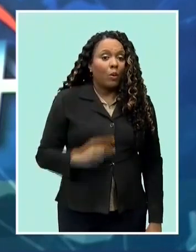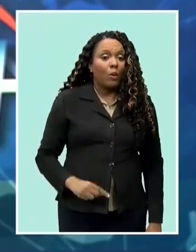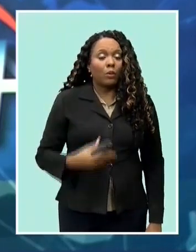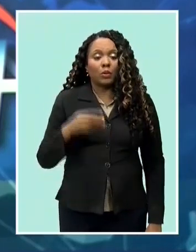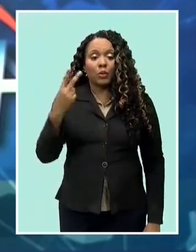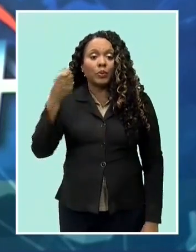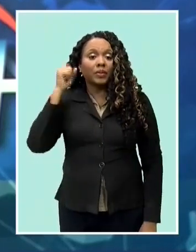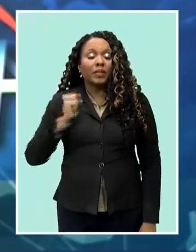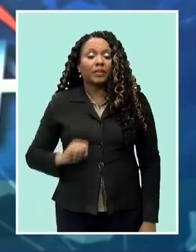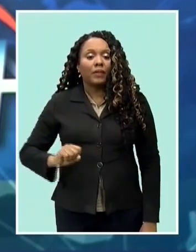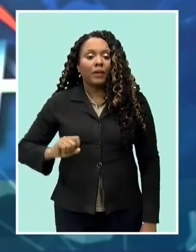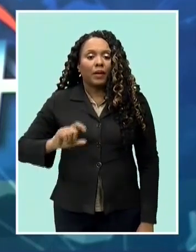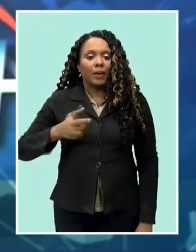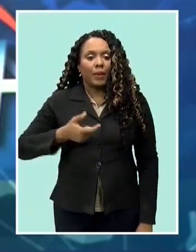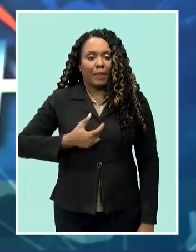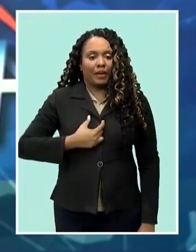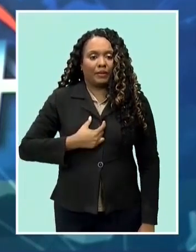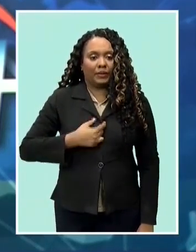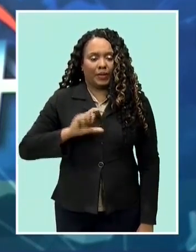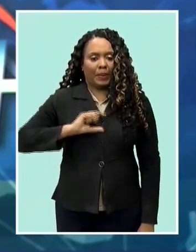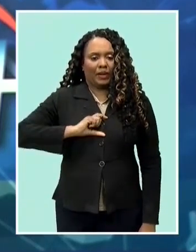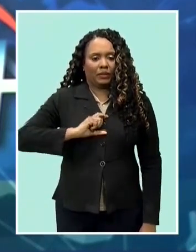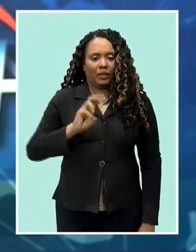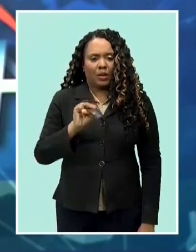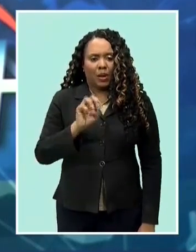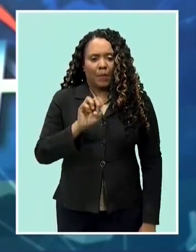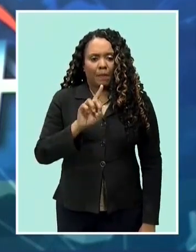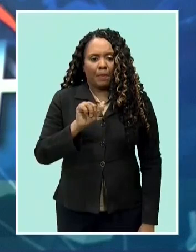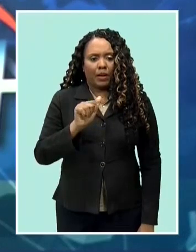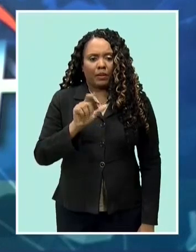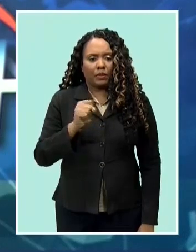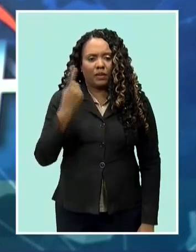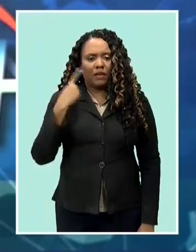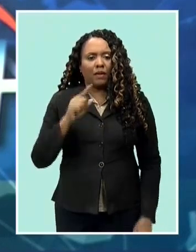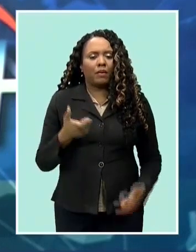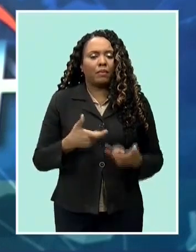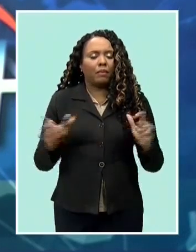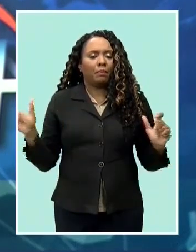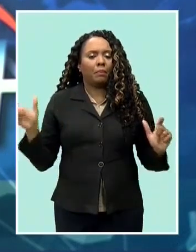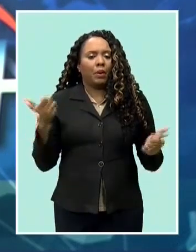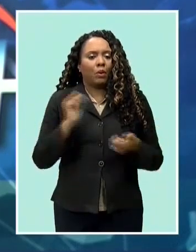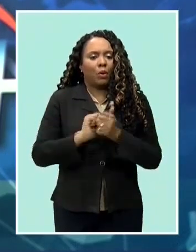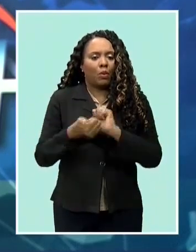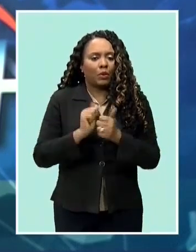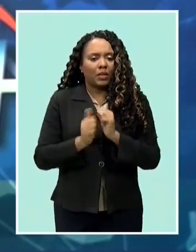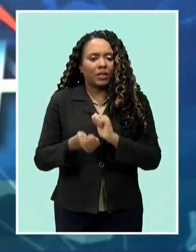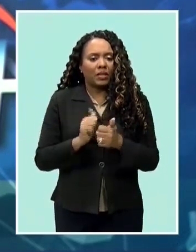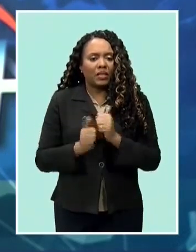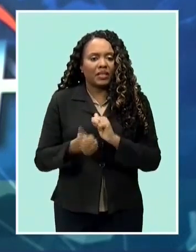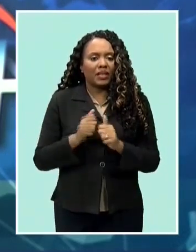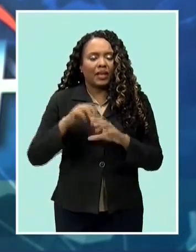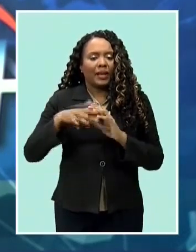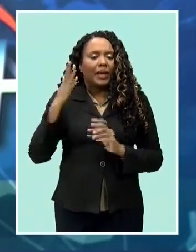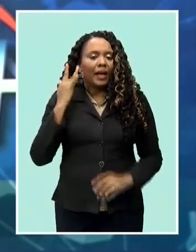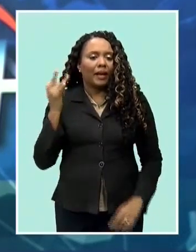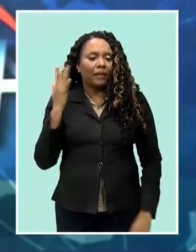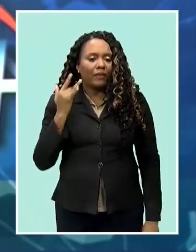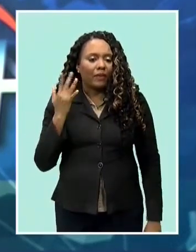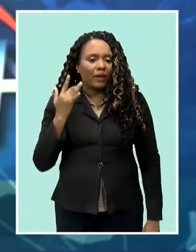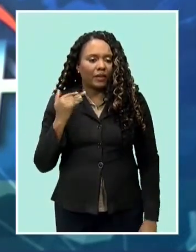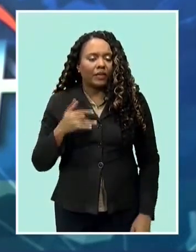to 15 category at the World Championships of Performing Arts in Hollywood, California. Our Shane Jones has the story of